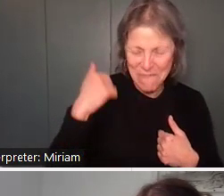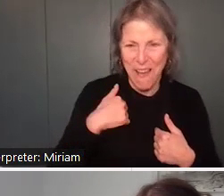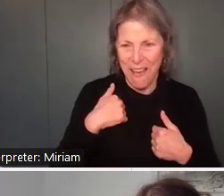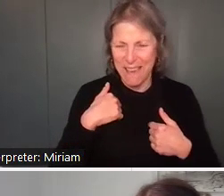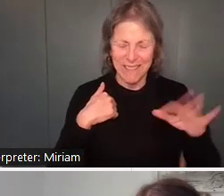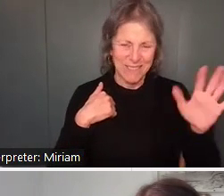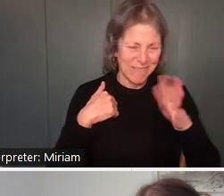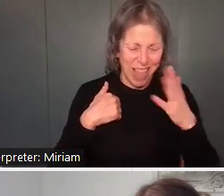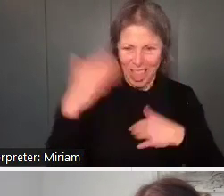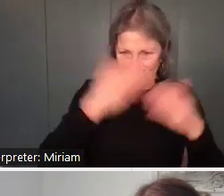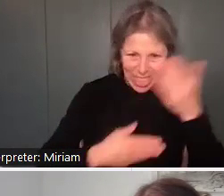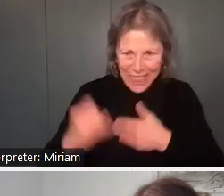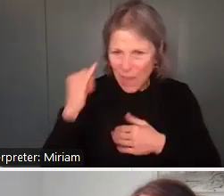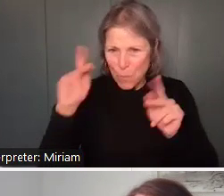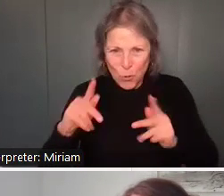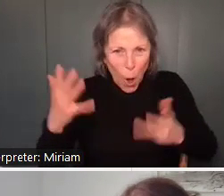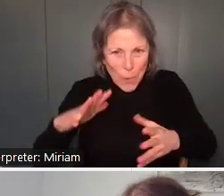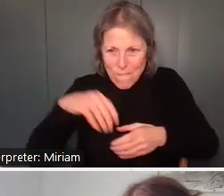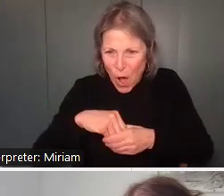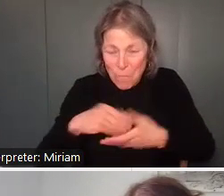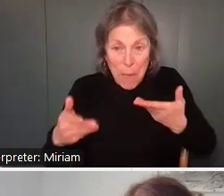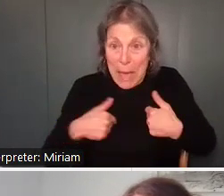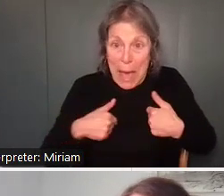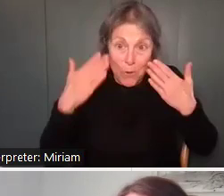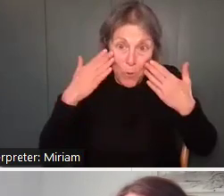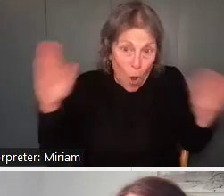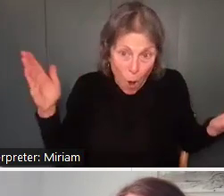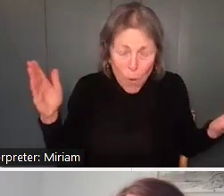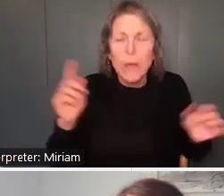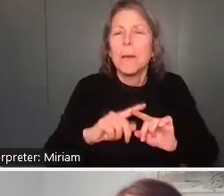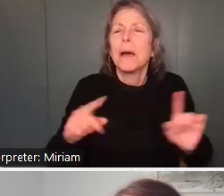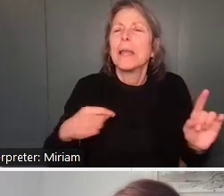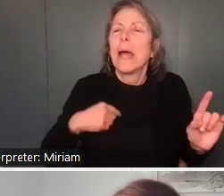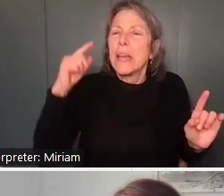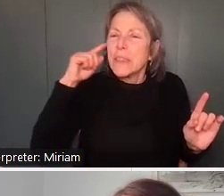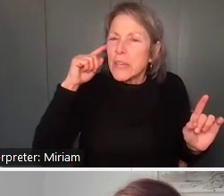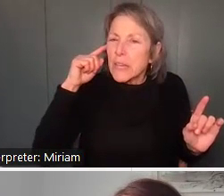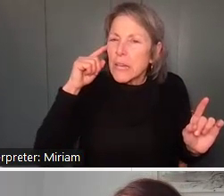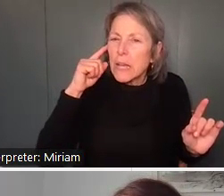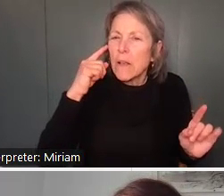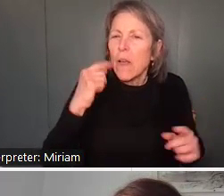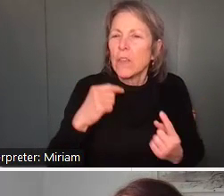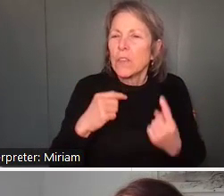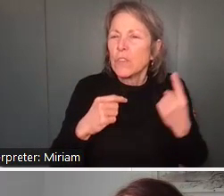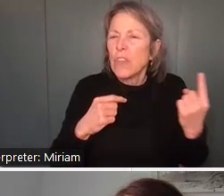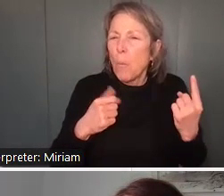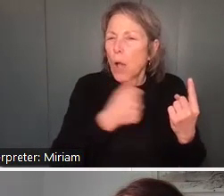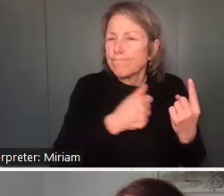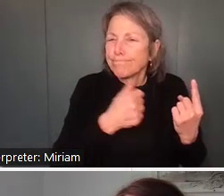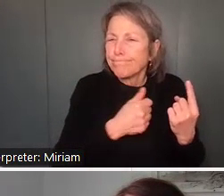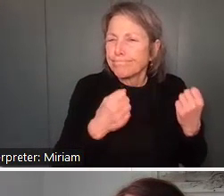is already involved with this. It could be that I just don't know. But I think that having someone really involved in